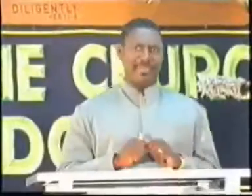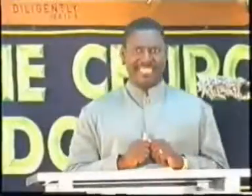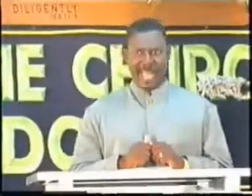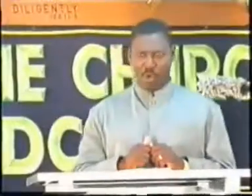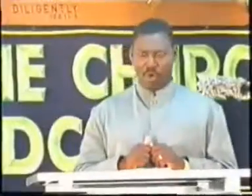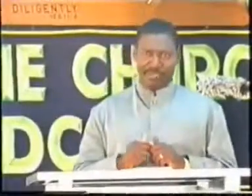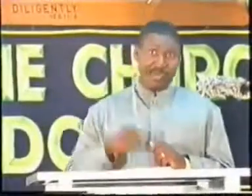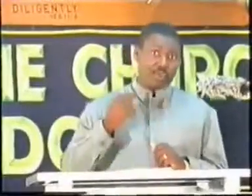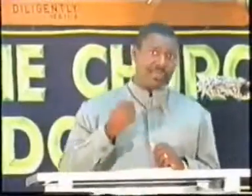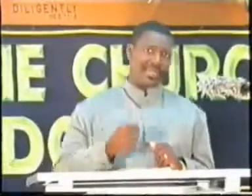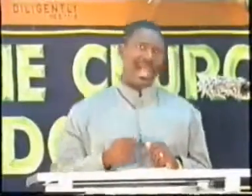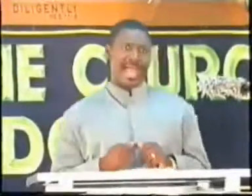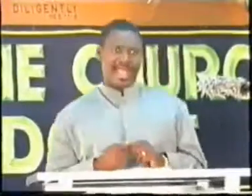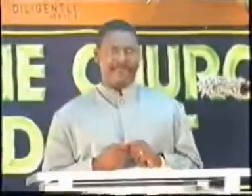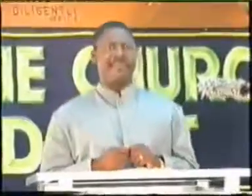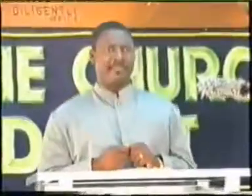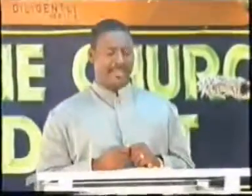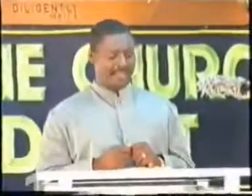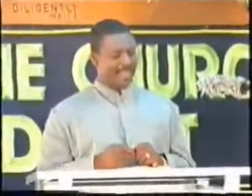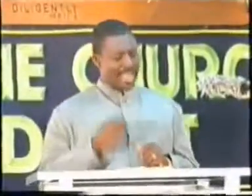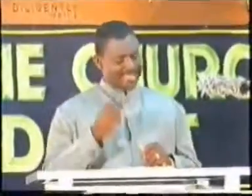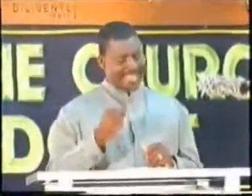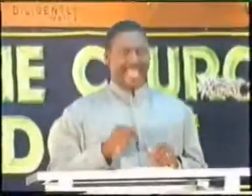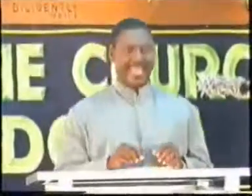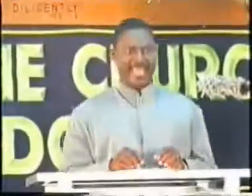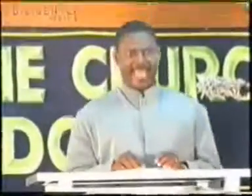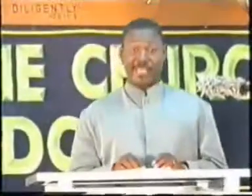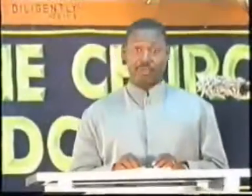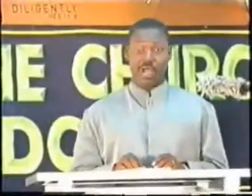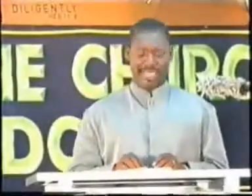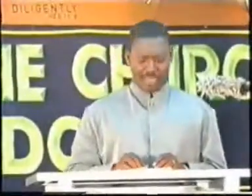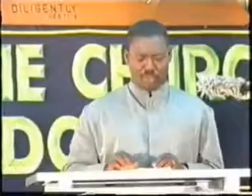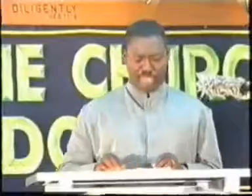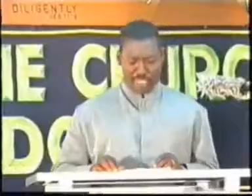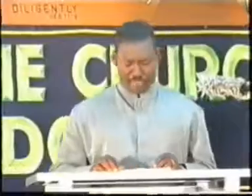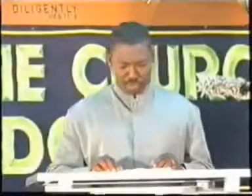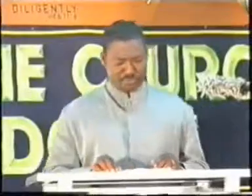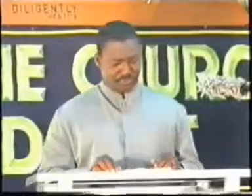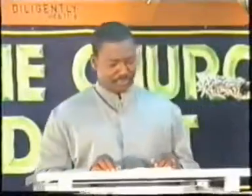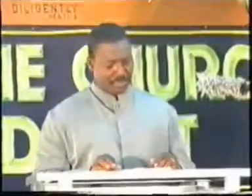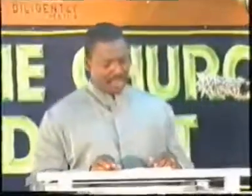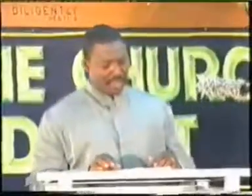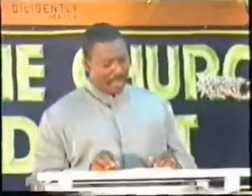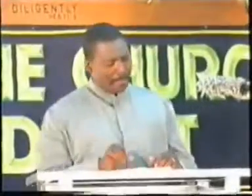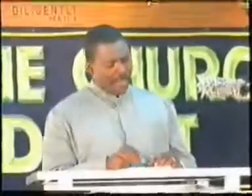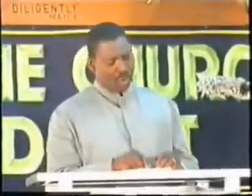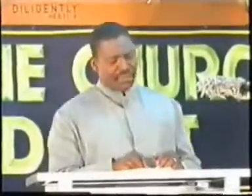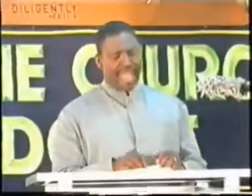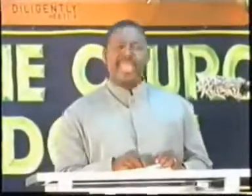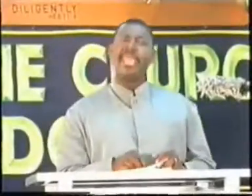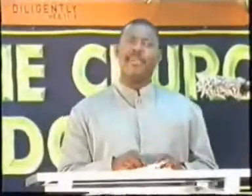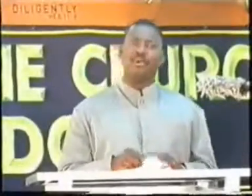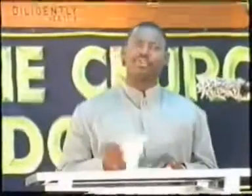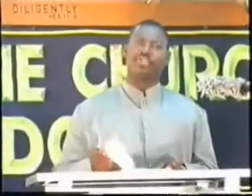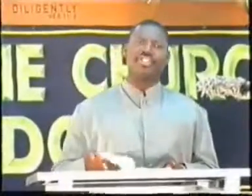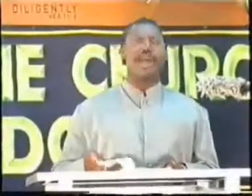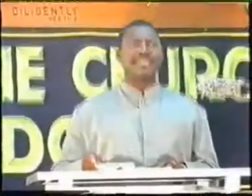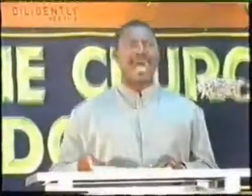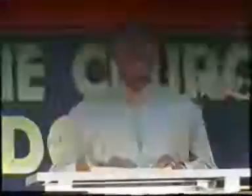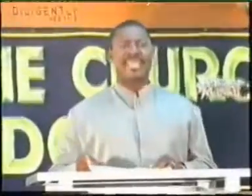e na me digya wo na me tumrika emfam ansana ene yatoa yadesua no eso me no hwe